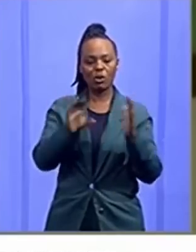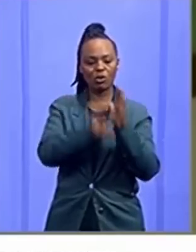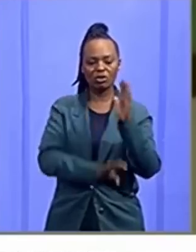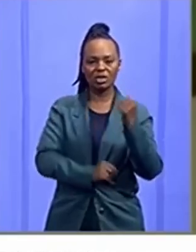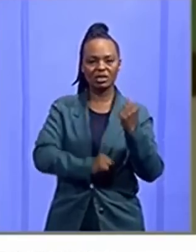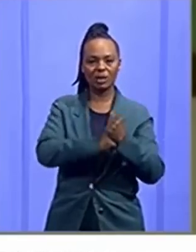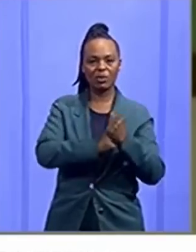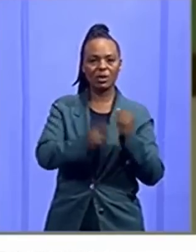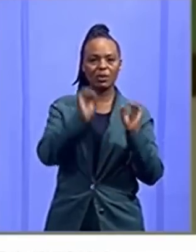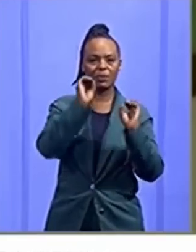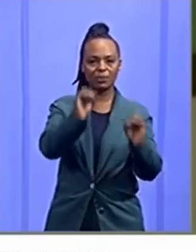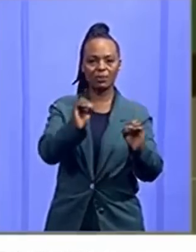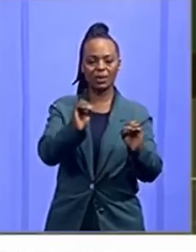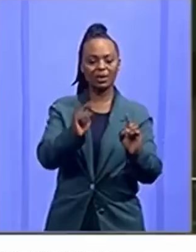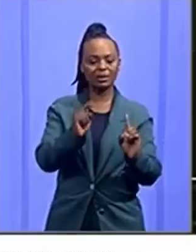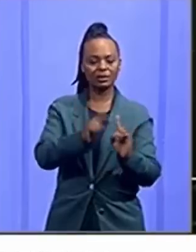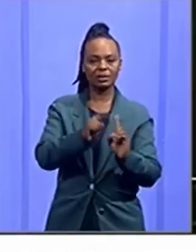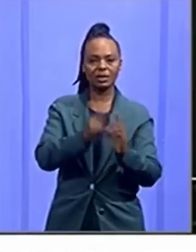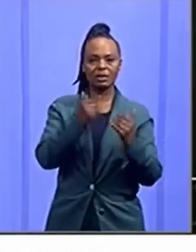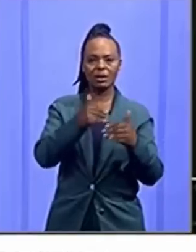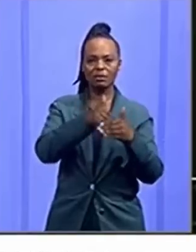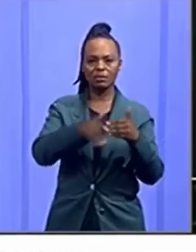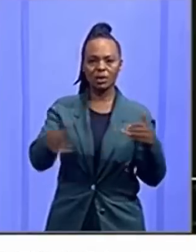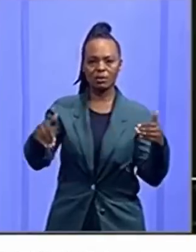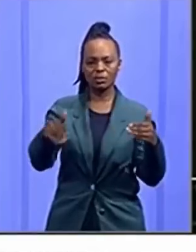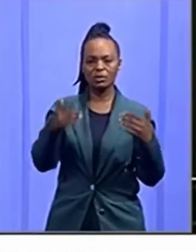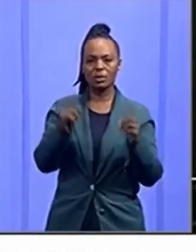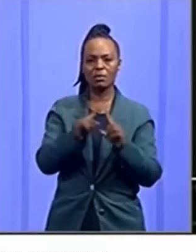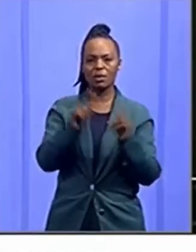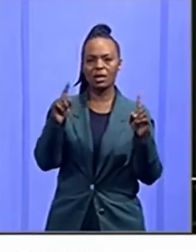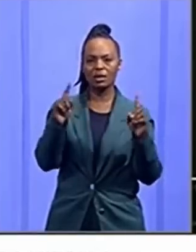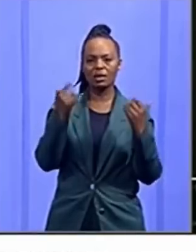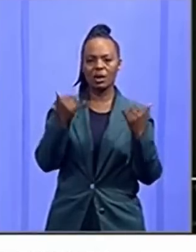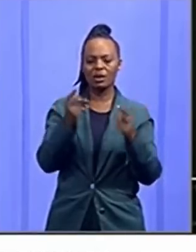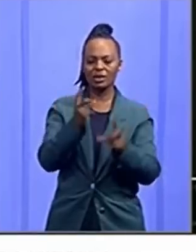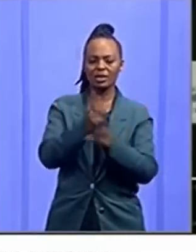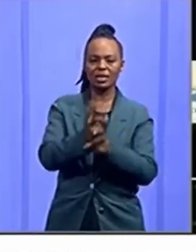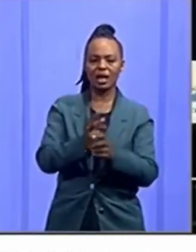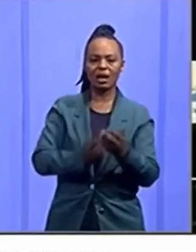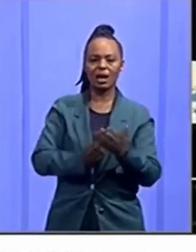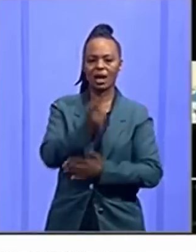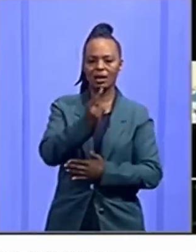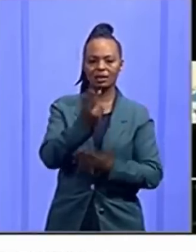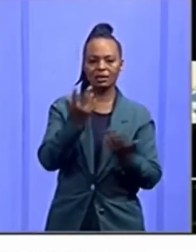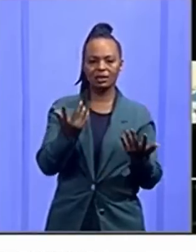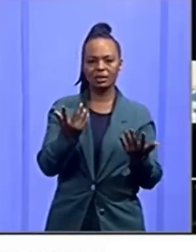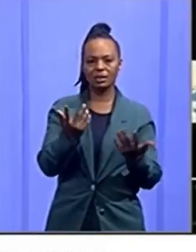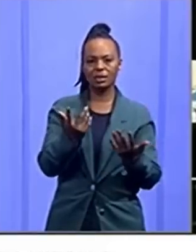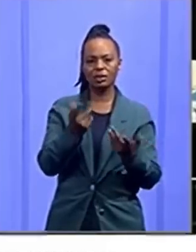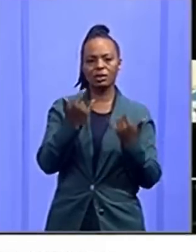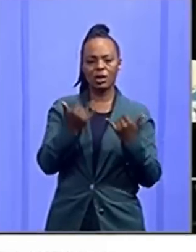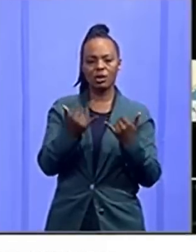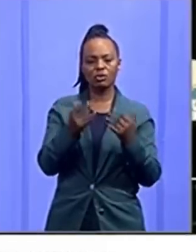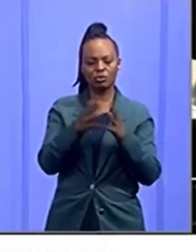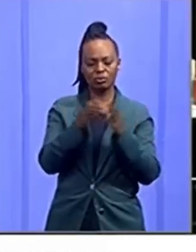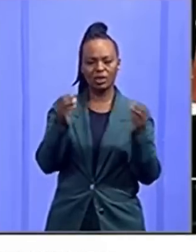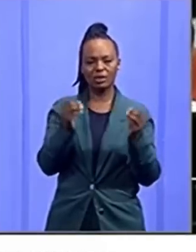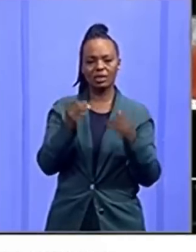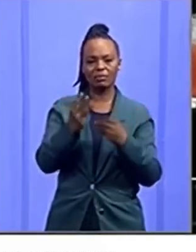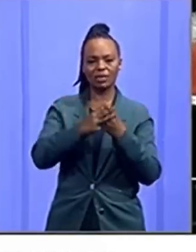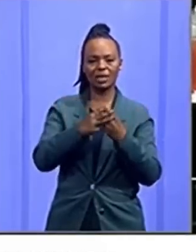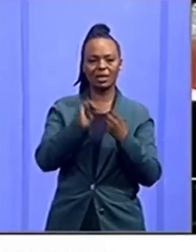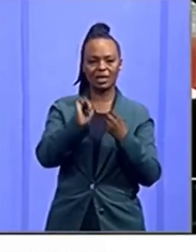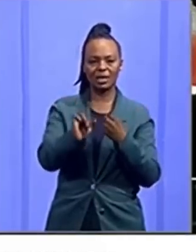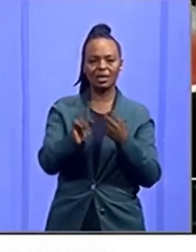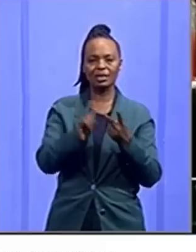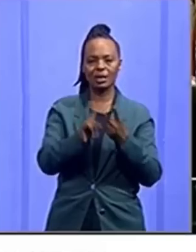was detained without trial. President Zuma was denied the right to mitigate sentence. President Zuma was denied the right to